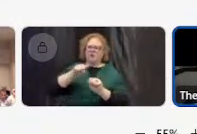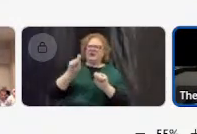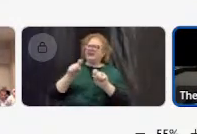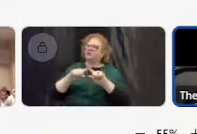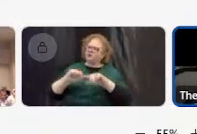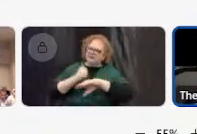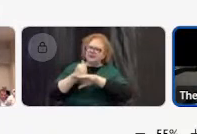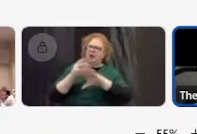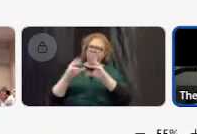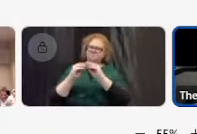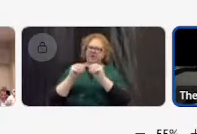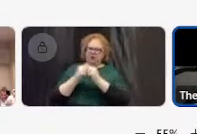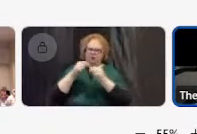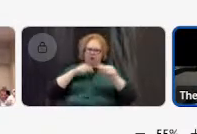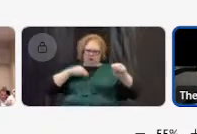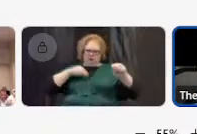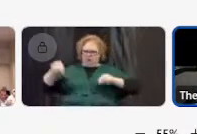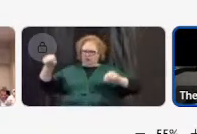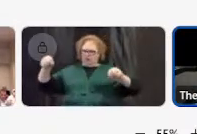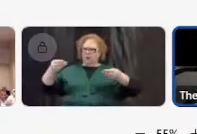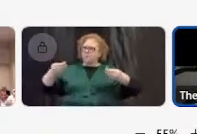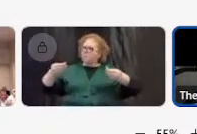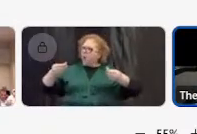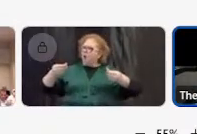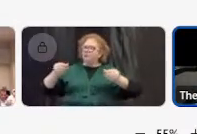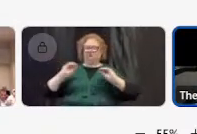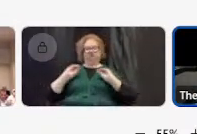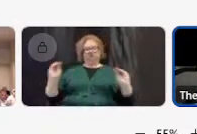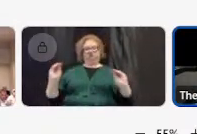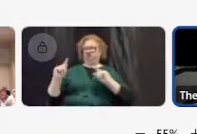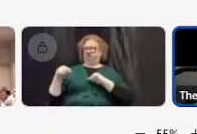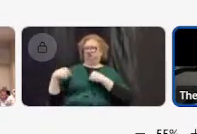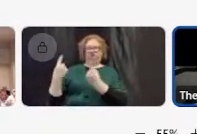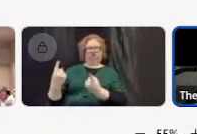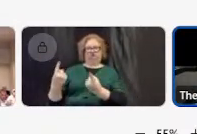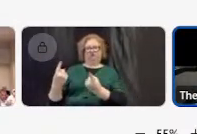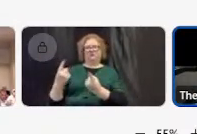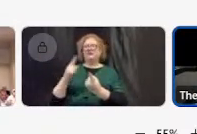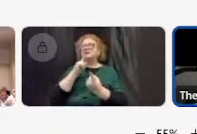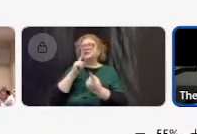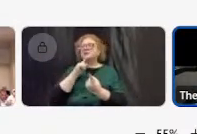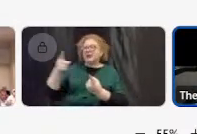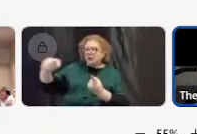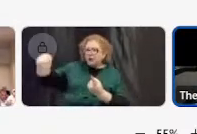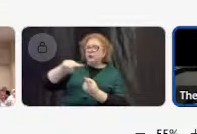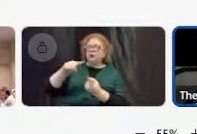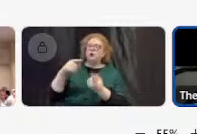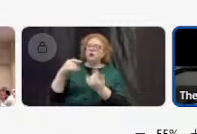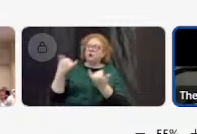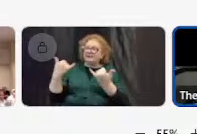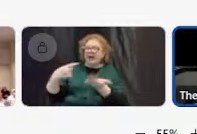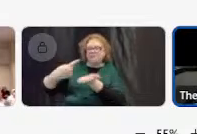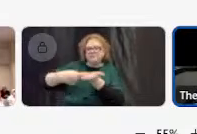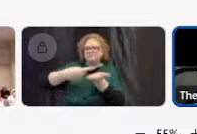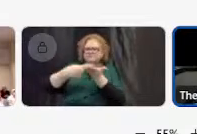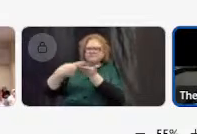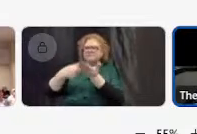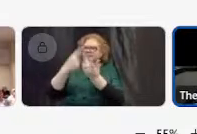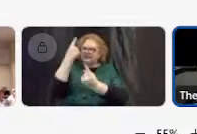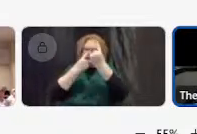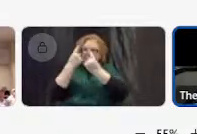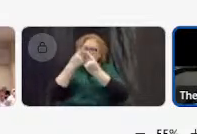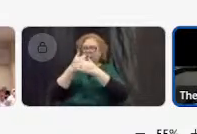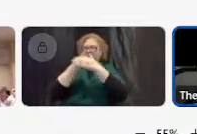and to my knowledge, no meeting has yet been convened. The deliberative aspect of what you all are required to do under the master street